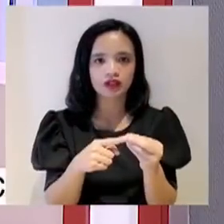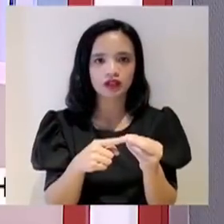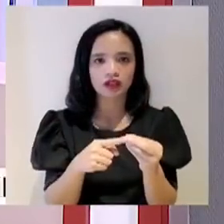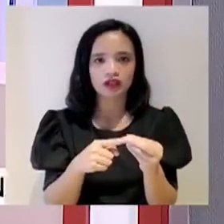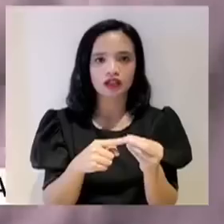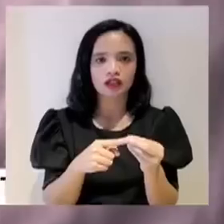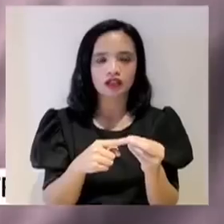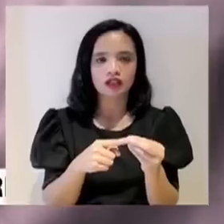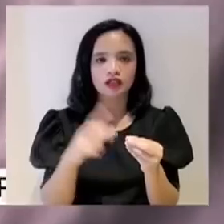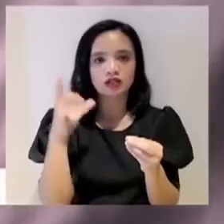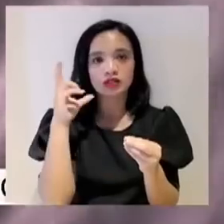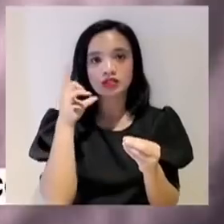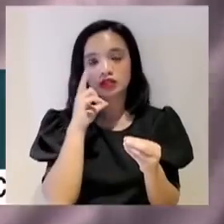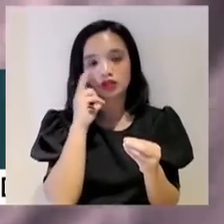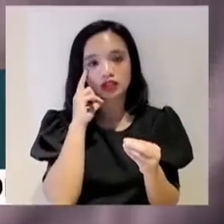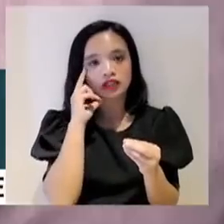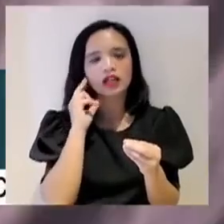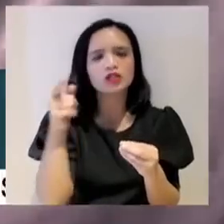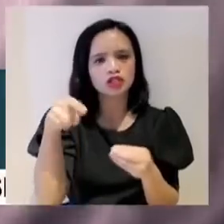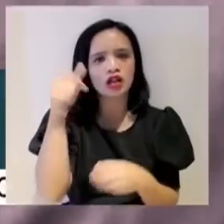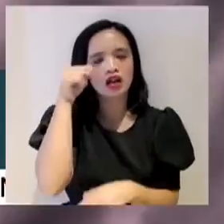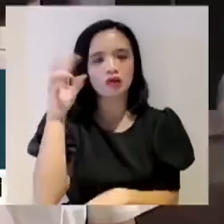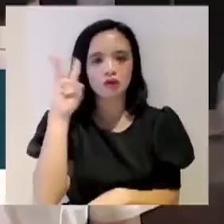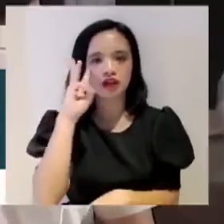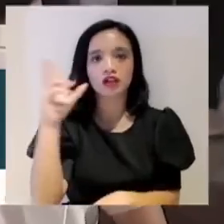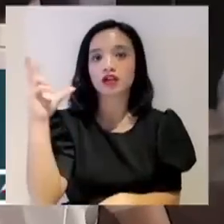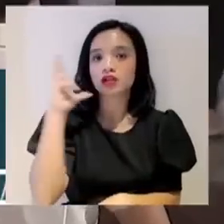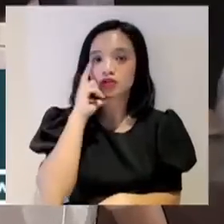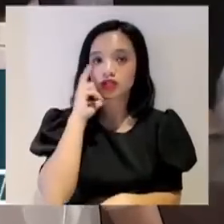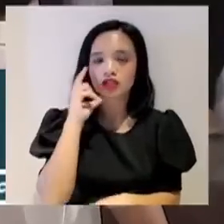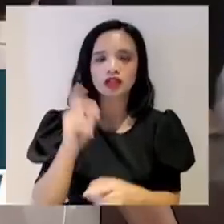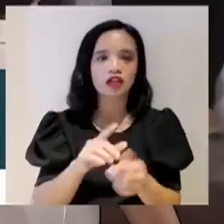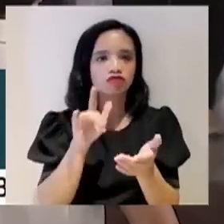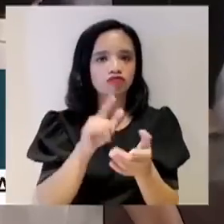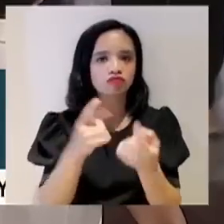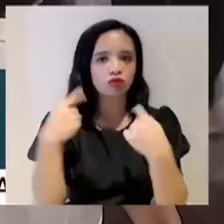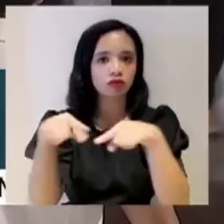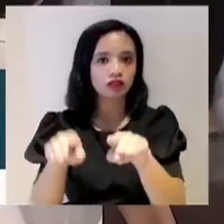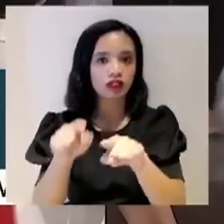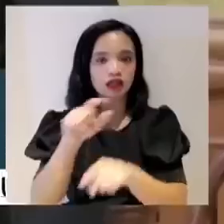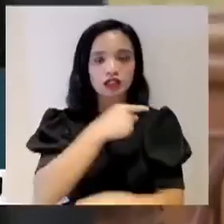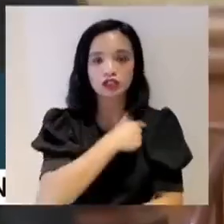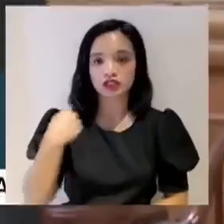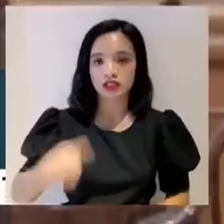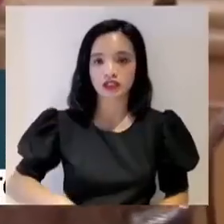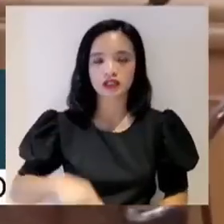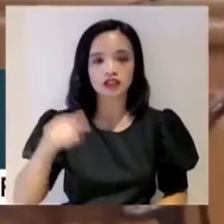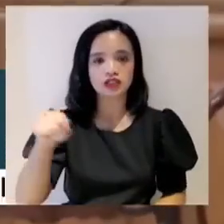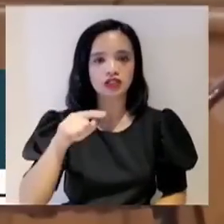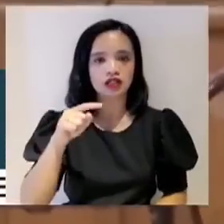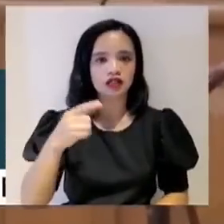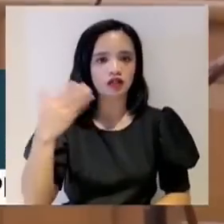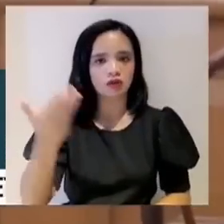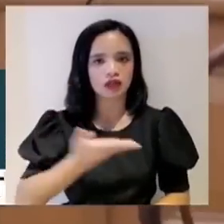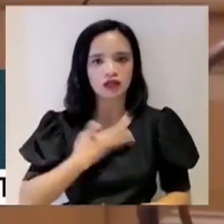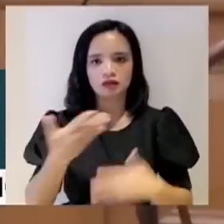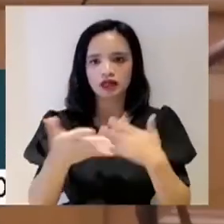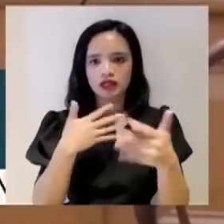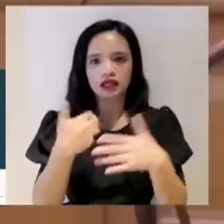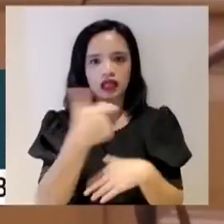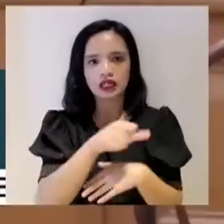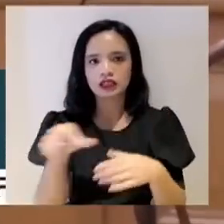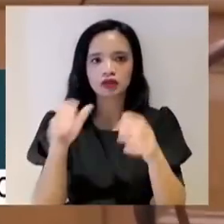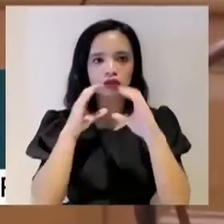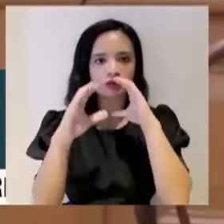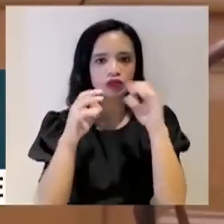is aware of former President Duterte's trip to Beijing. He adds he welcomes any line of communication to China that would help ease tensions in